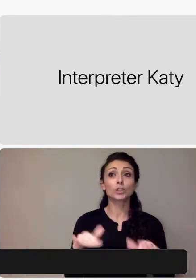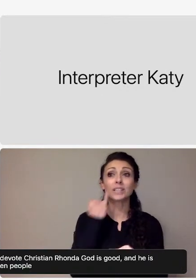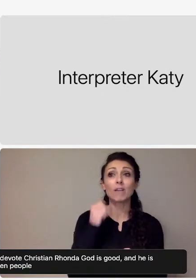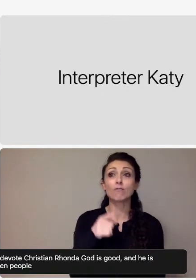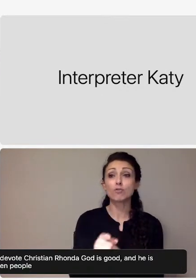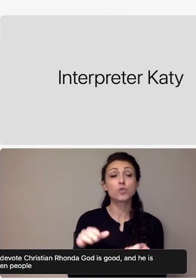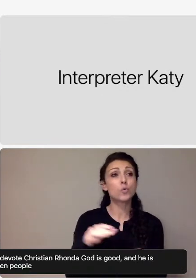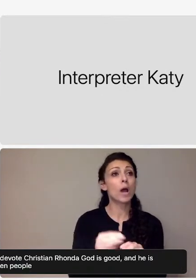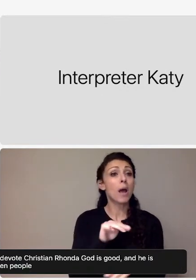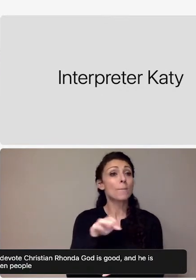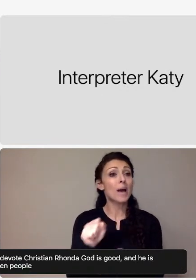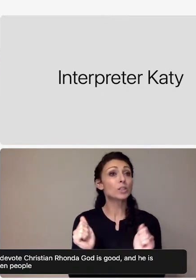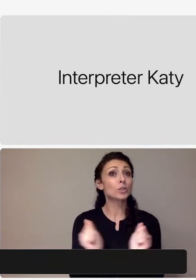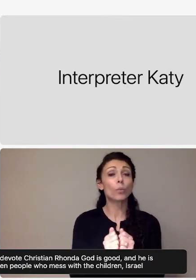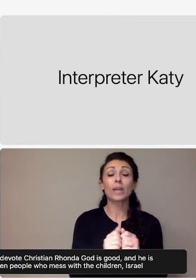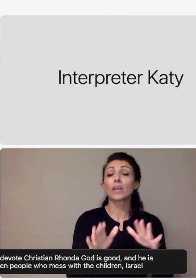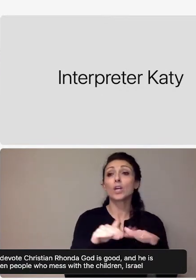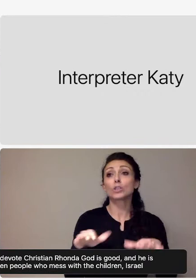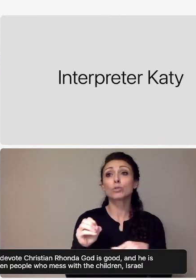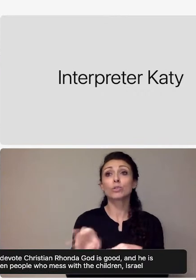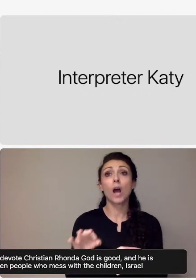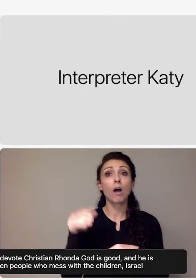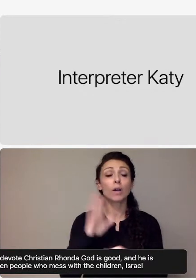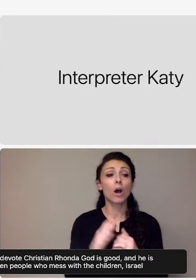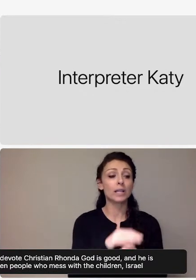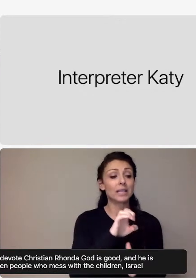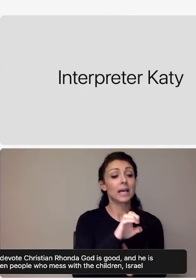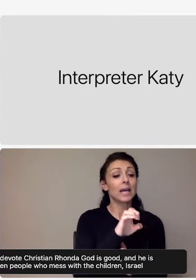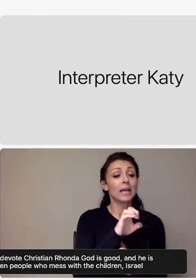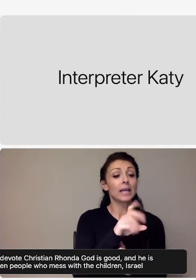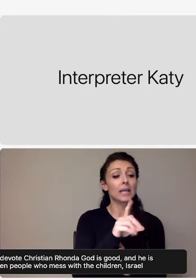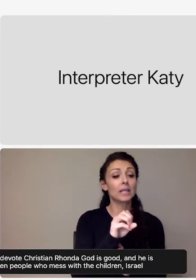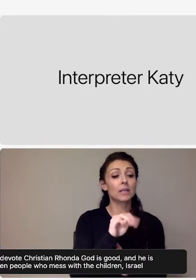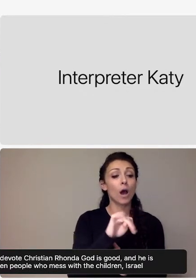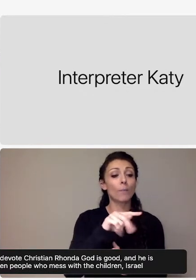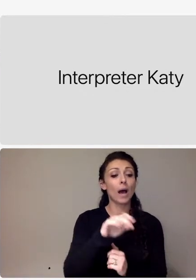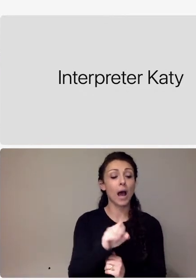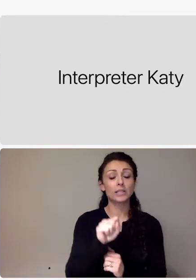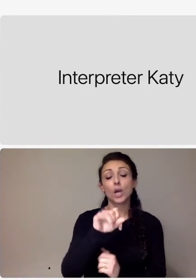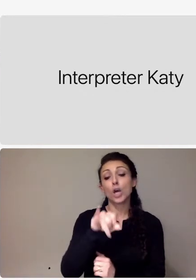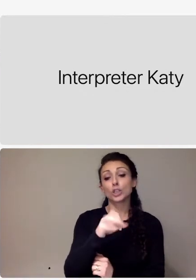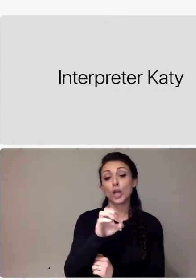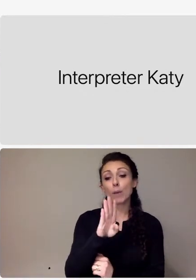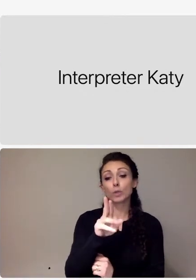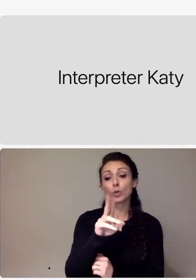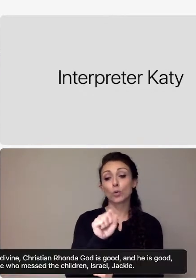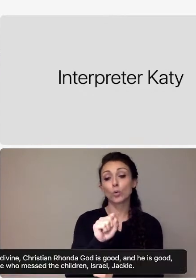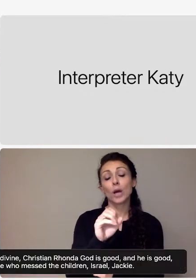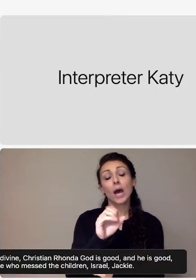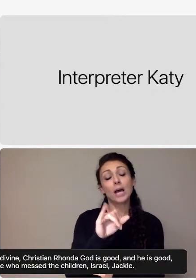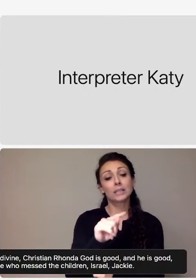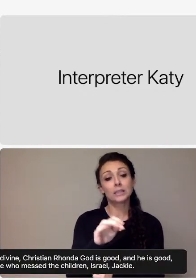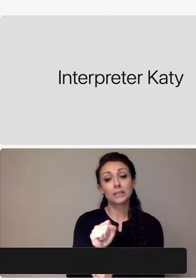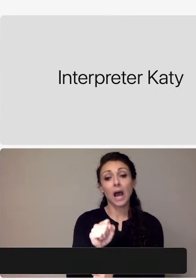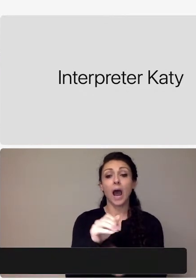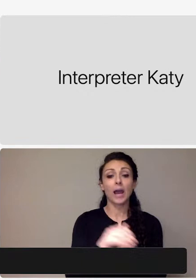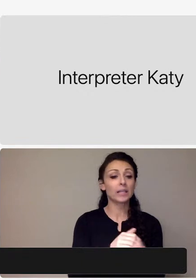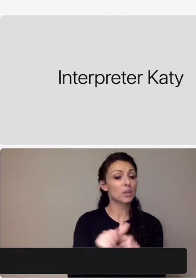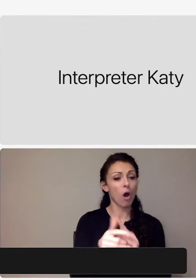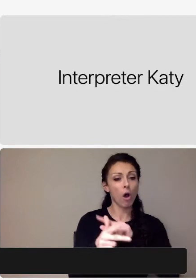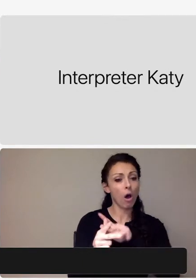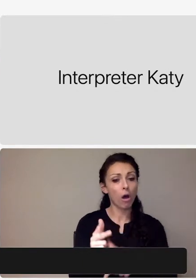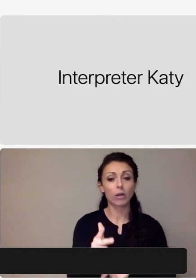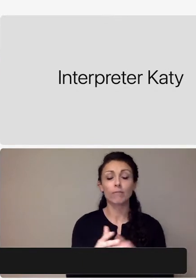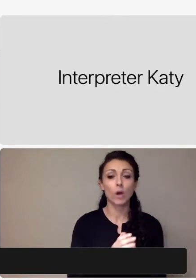children of israel jebusites hittites god told the children of israel stand up fight